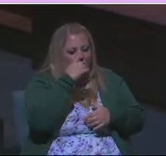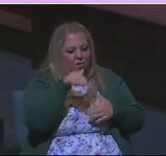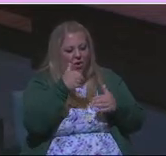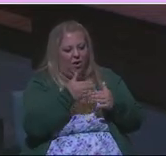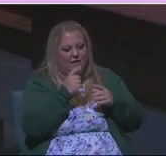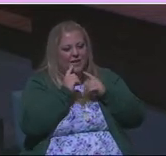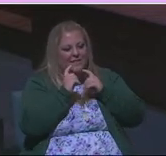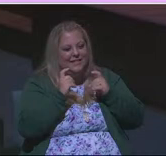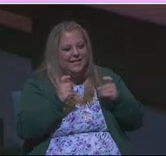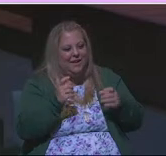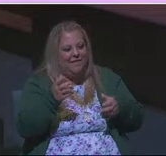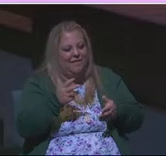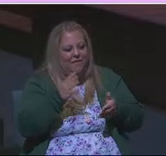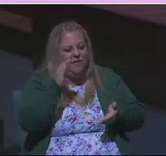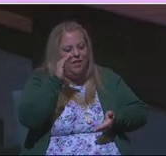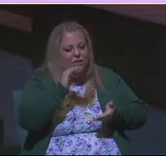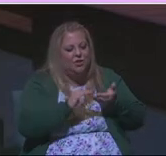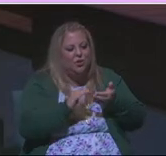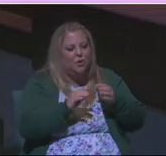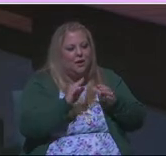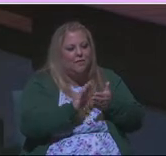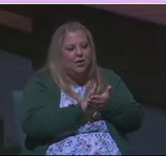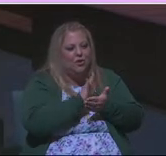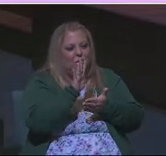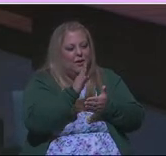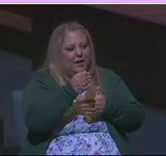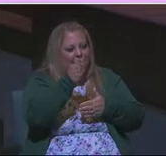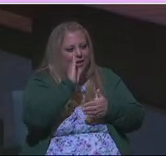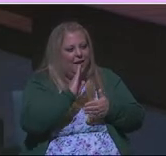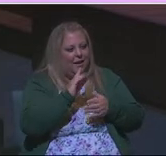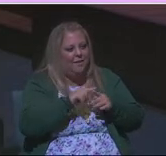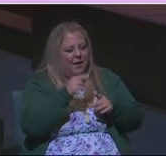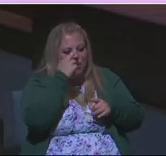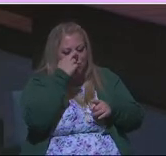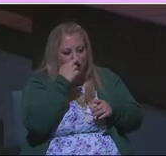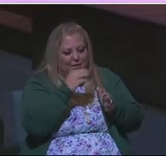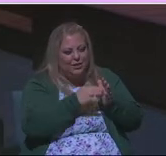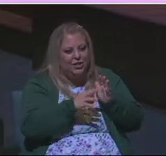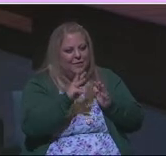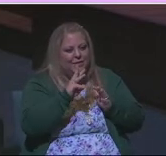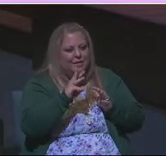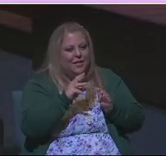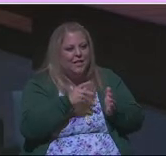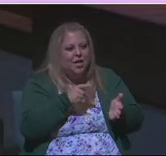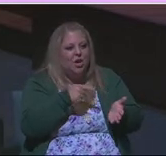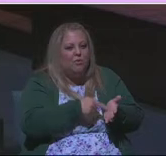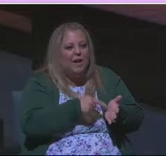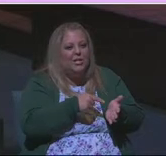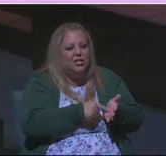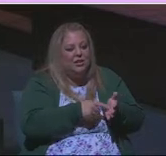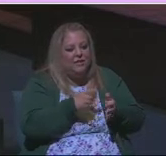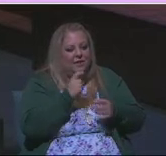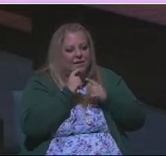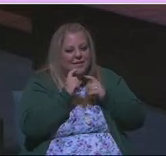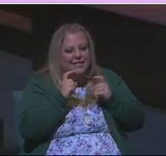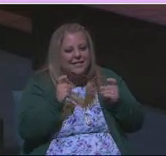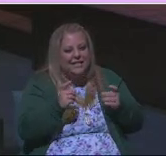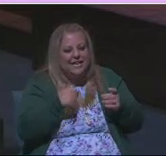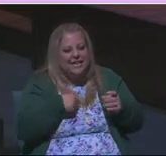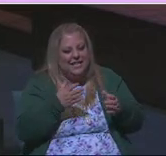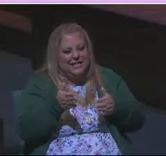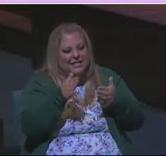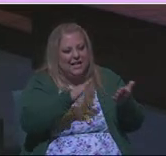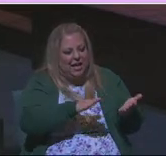the glory of God. And because of that, the Bible says in Romans chapter 6 that the wages of our sin is death. It's